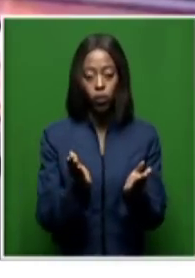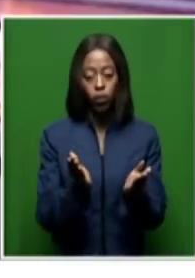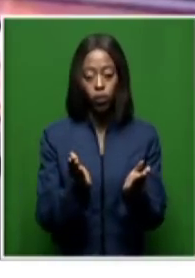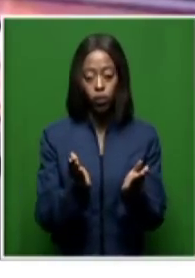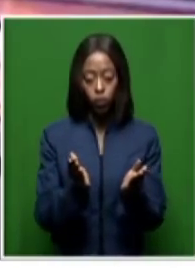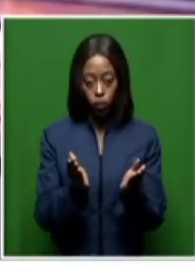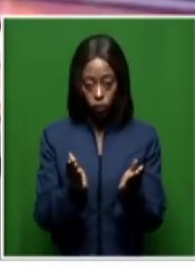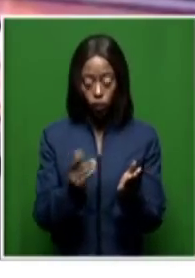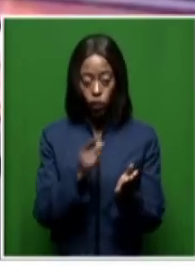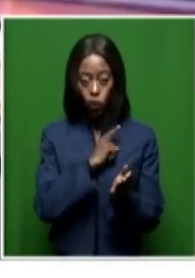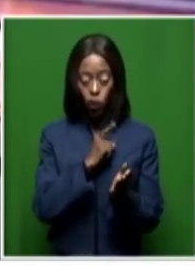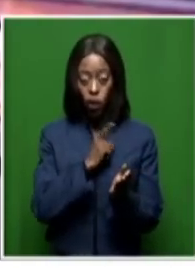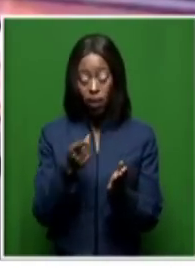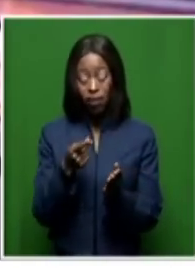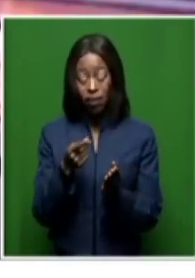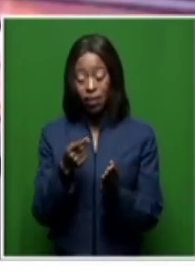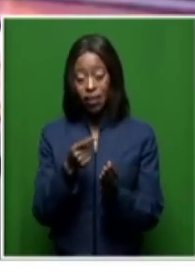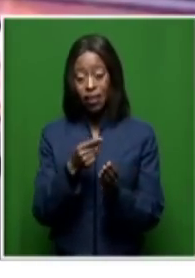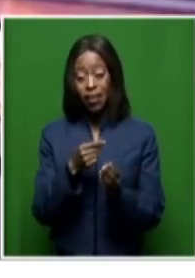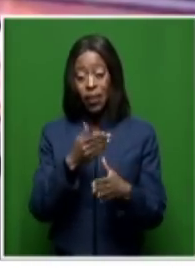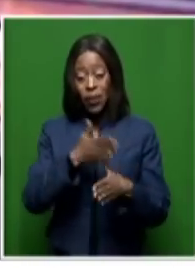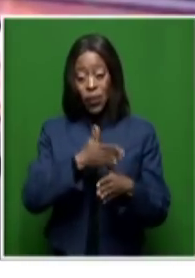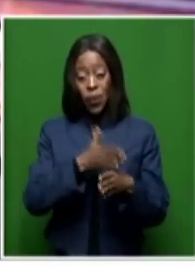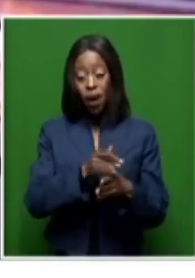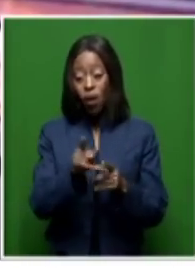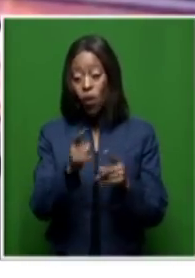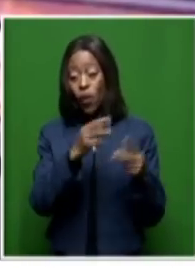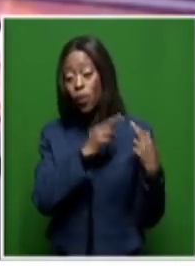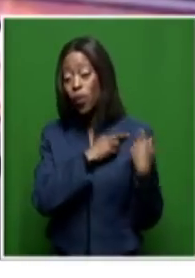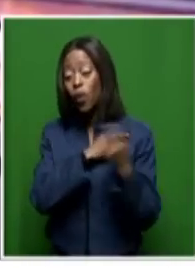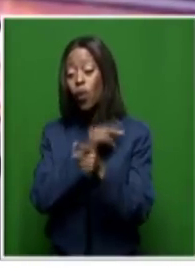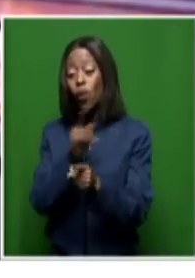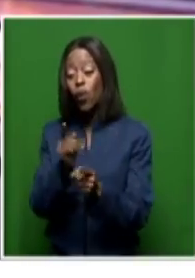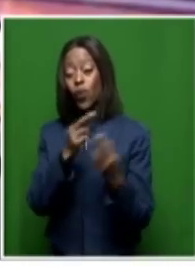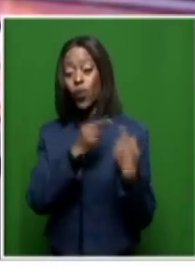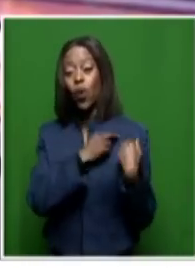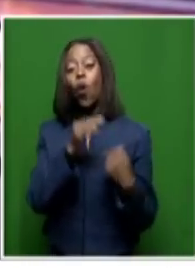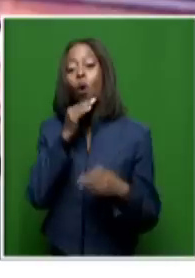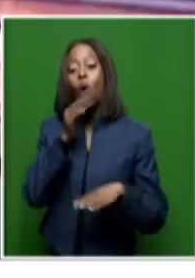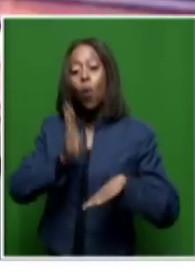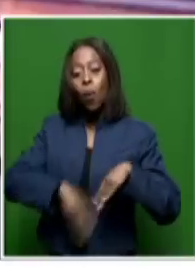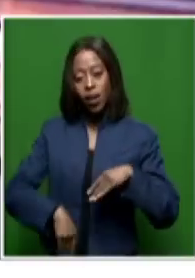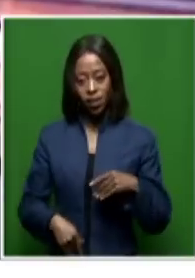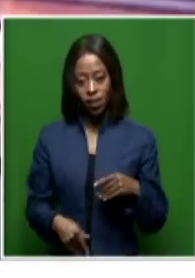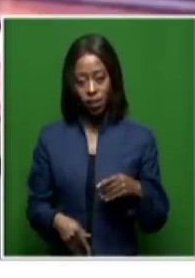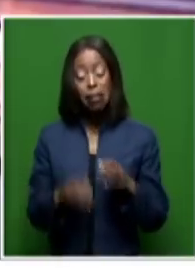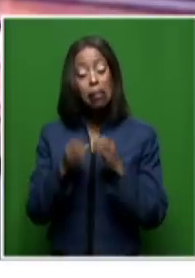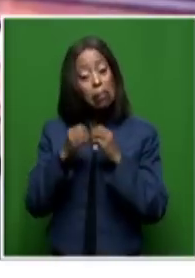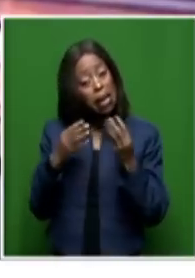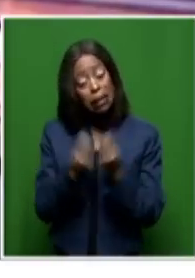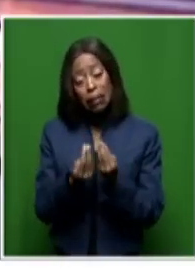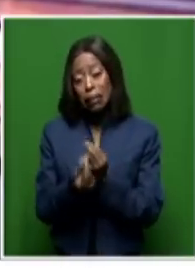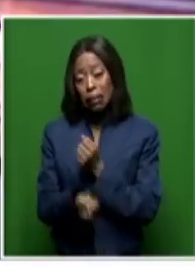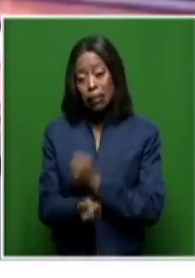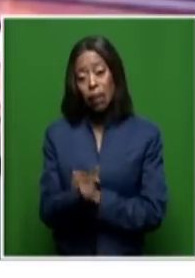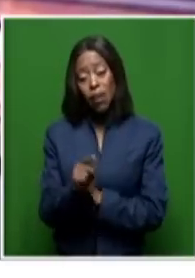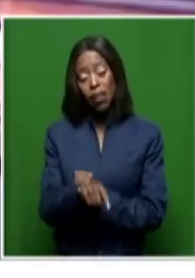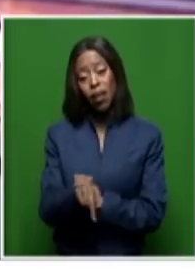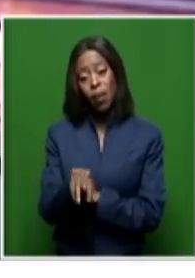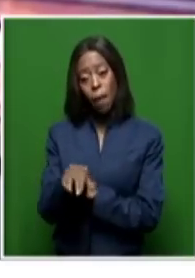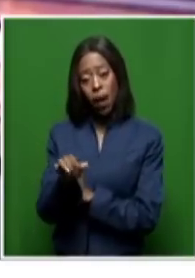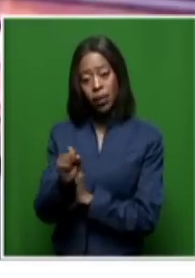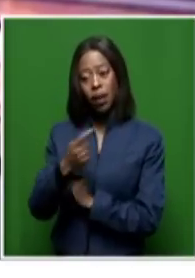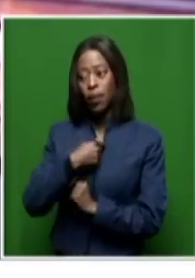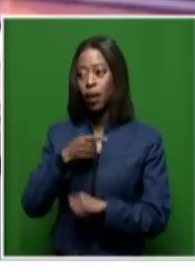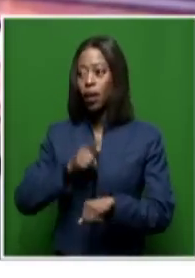derelict of duty, but over and above those who need to face the law. There is a lot at PRASA. I mean, when I arrived at